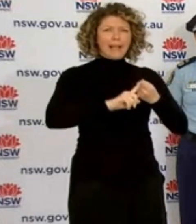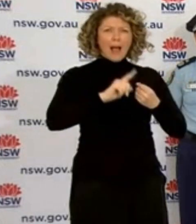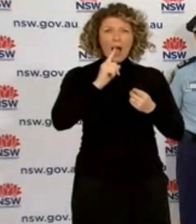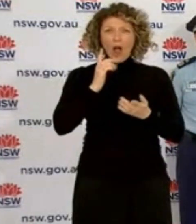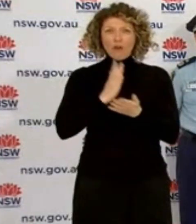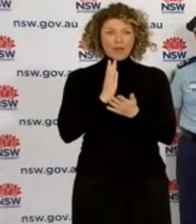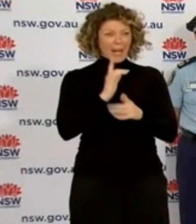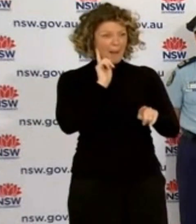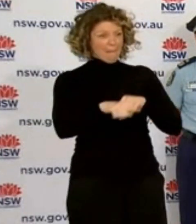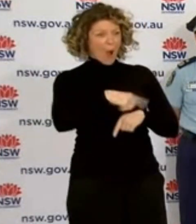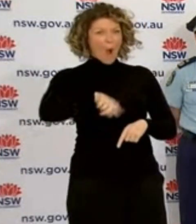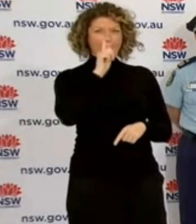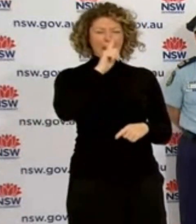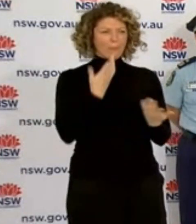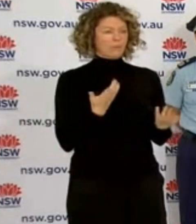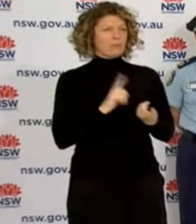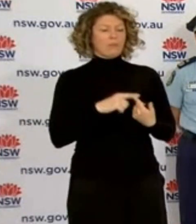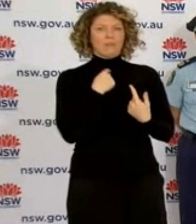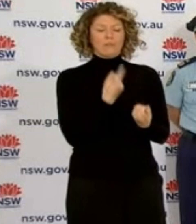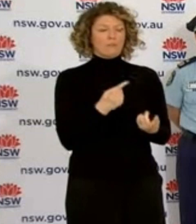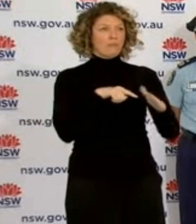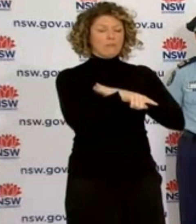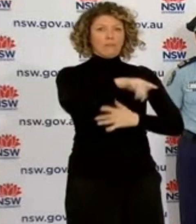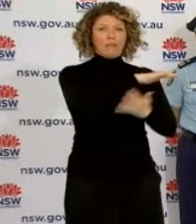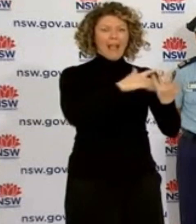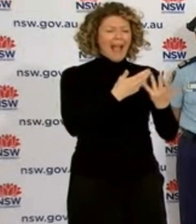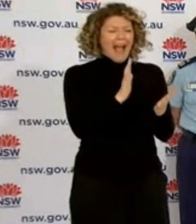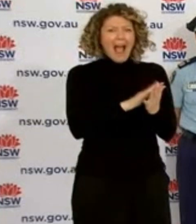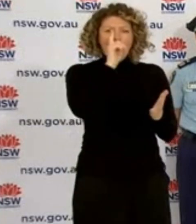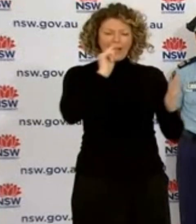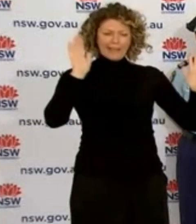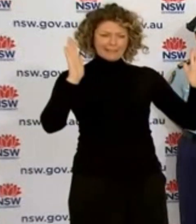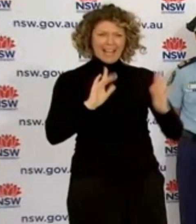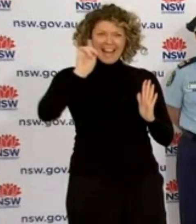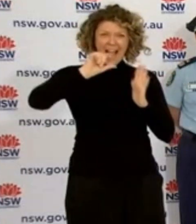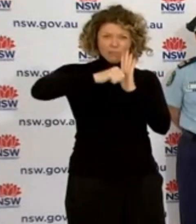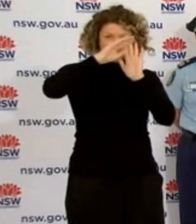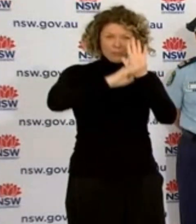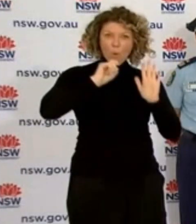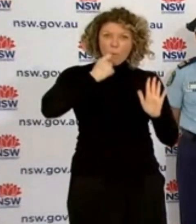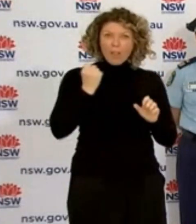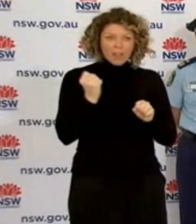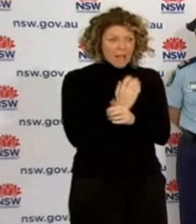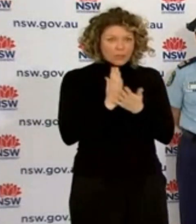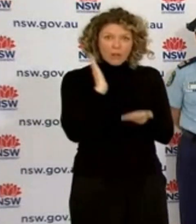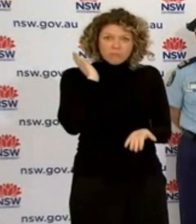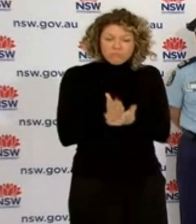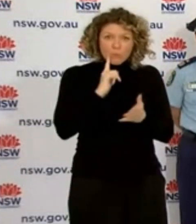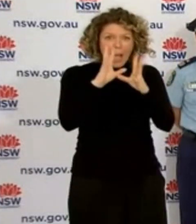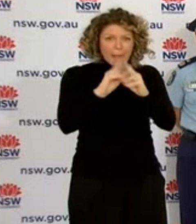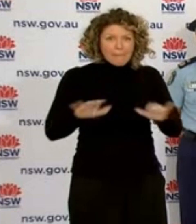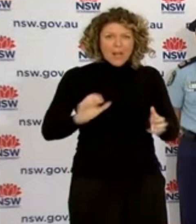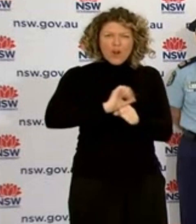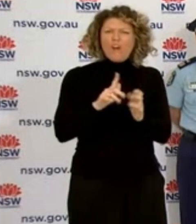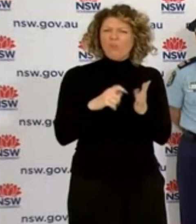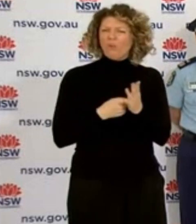follows the current settings that are in place, and if so, how long will that take? This is one of the tightest lockdowns